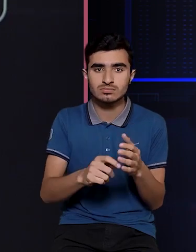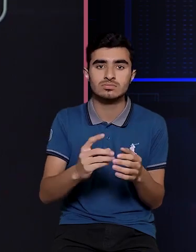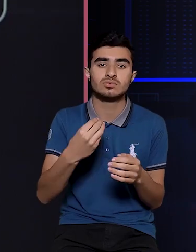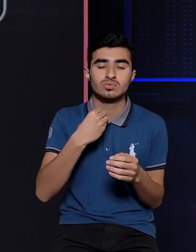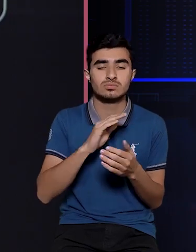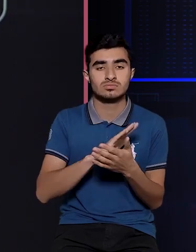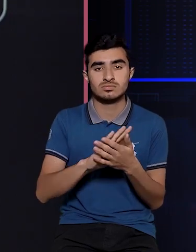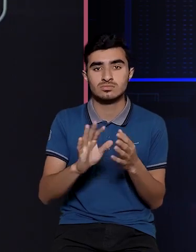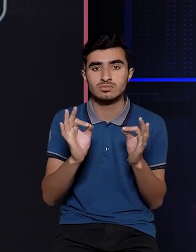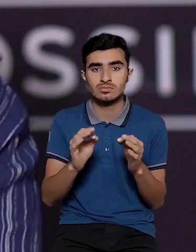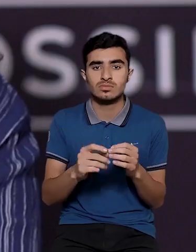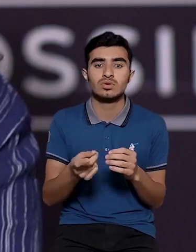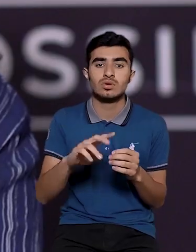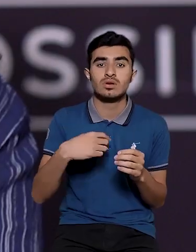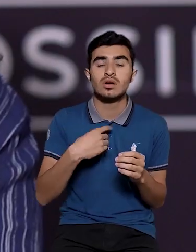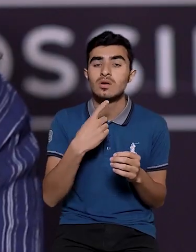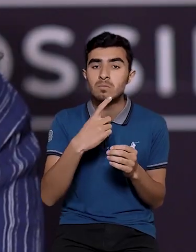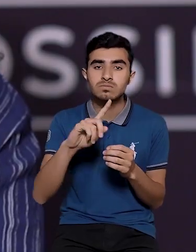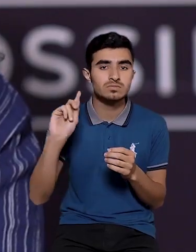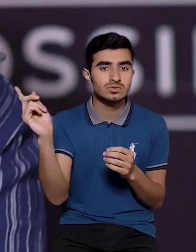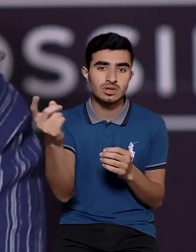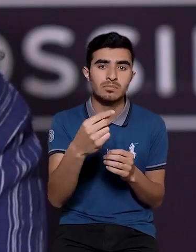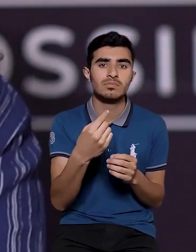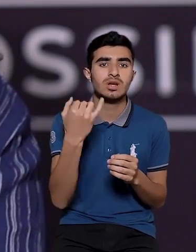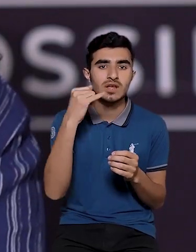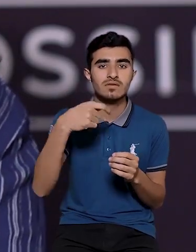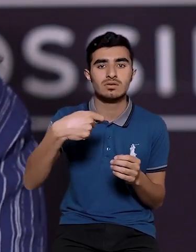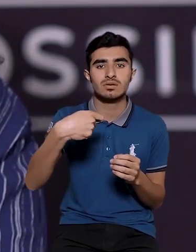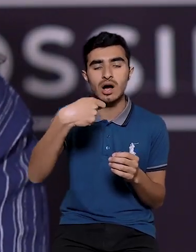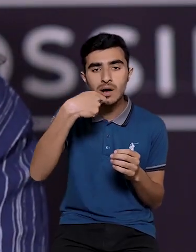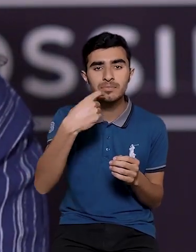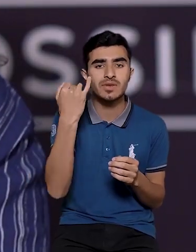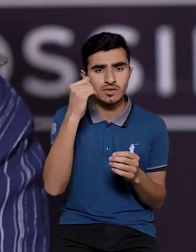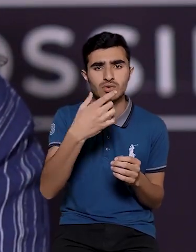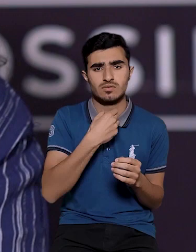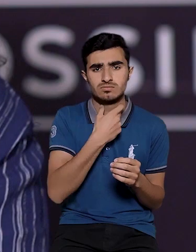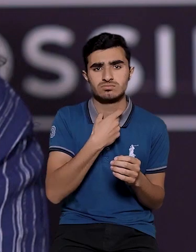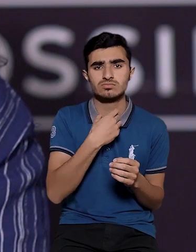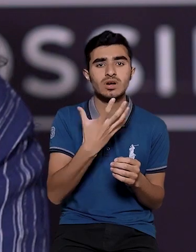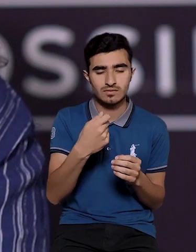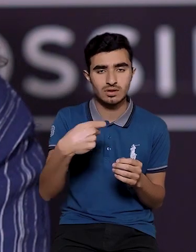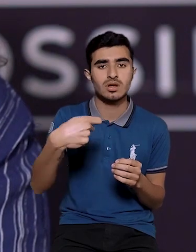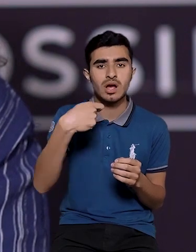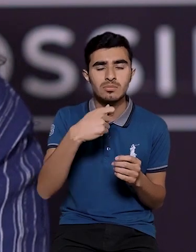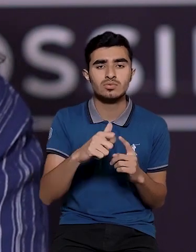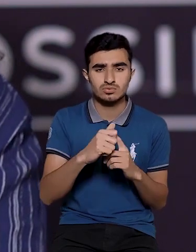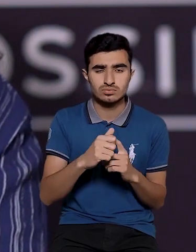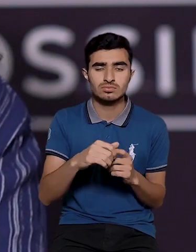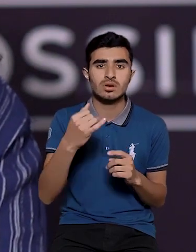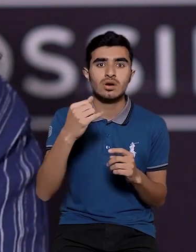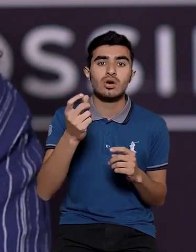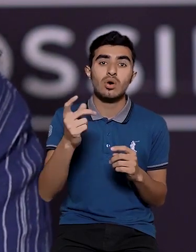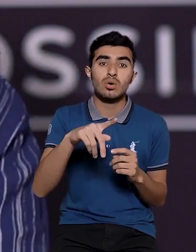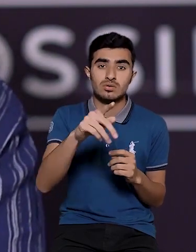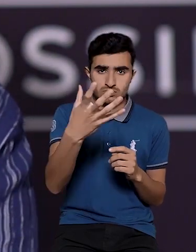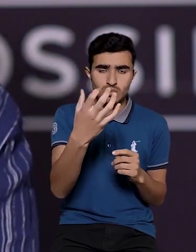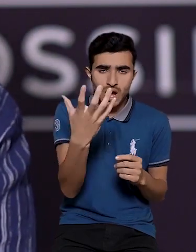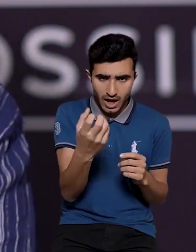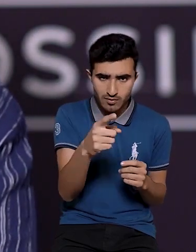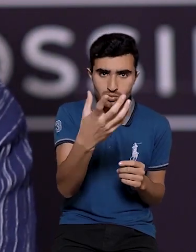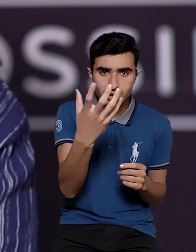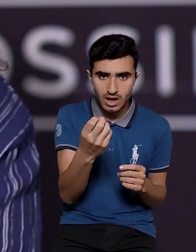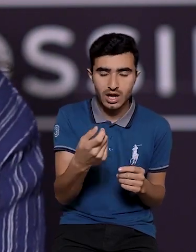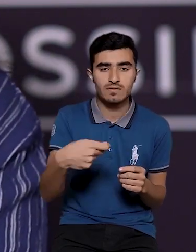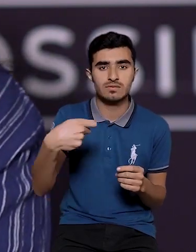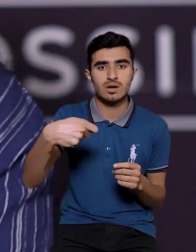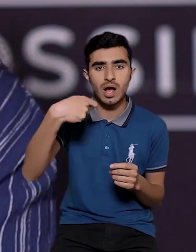germs is it engulfs the germ and sucks its moisture out, and it dies. So I would really